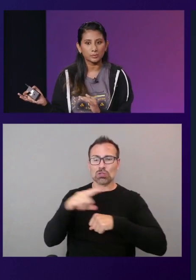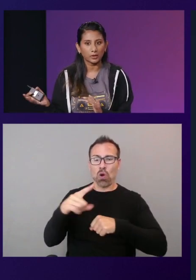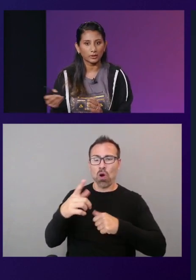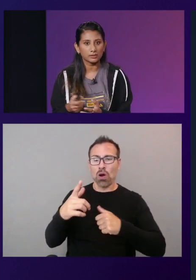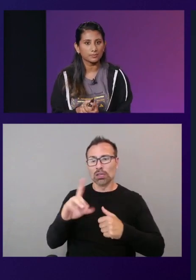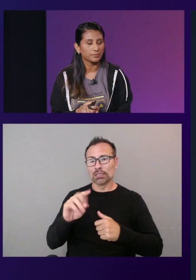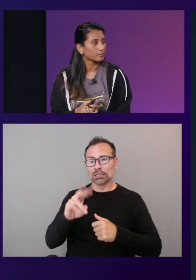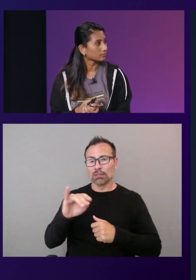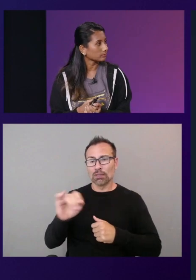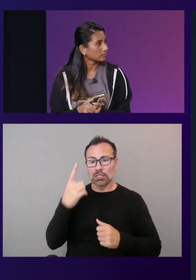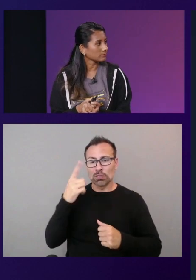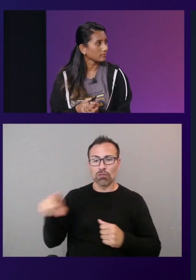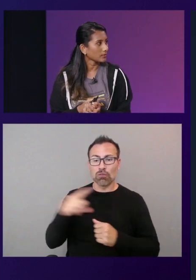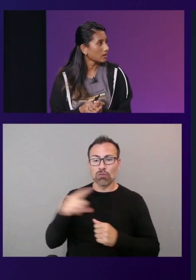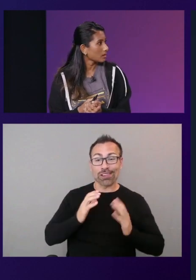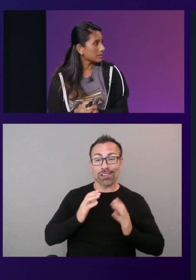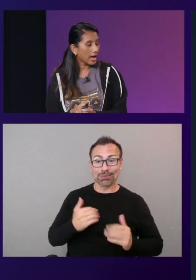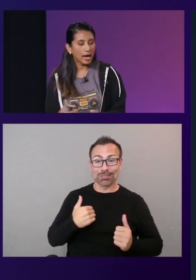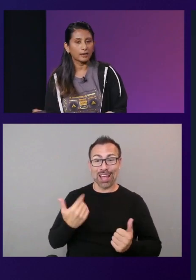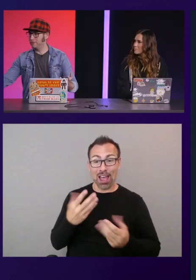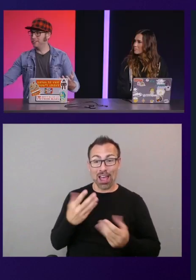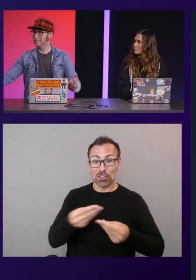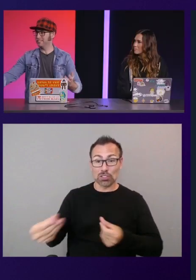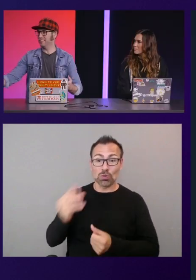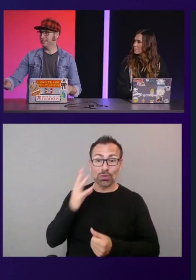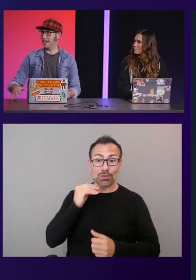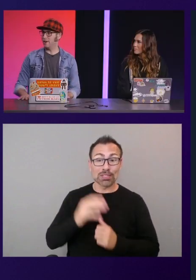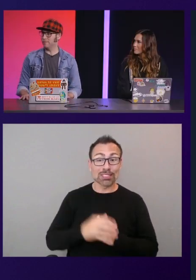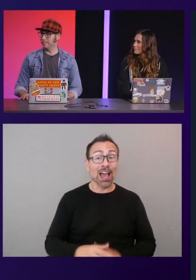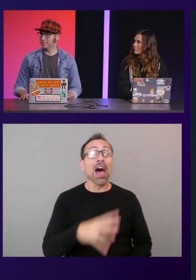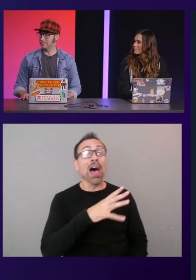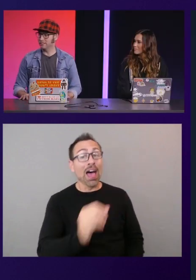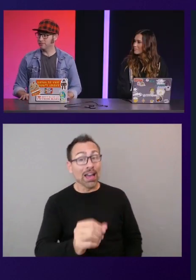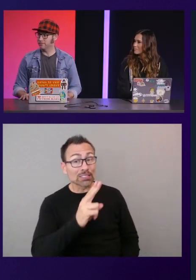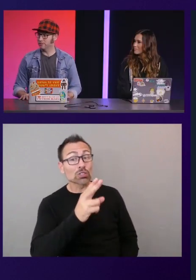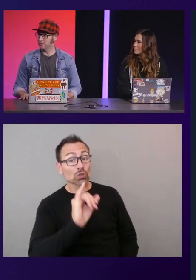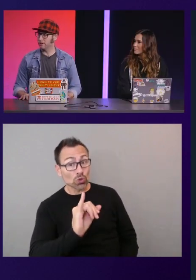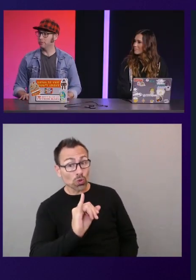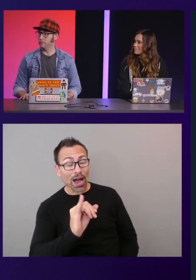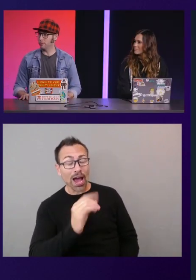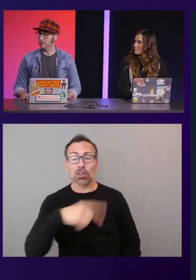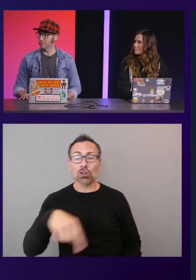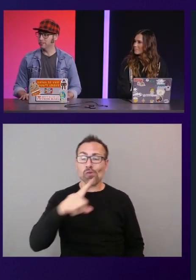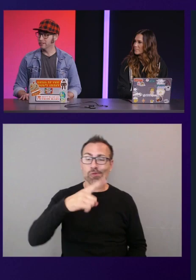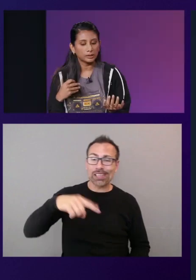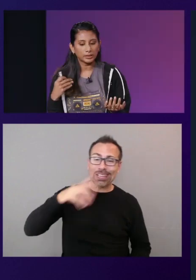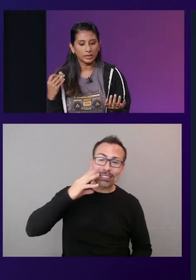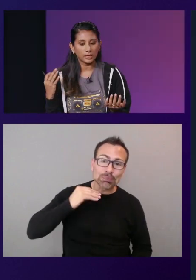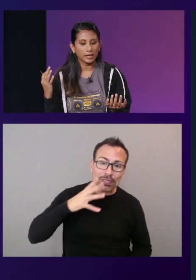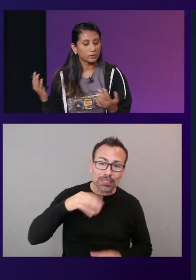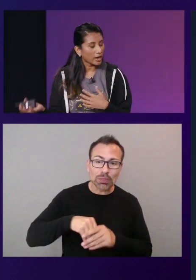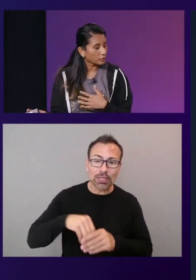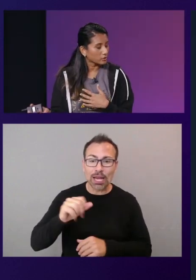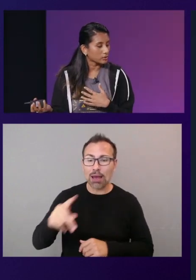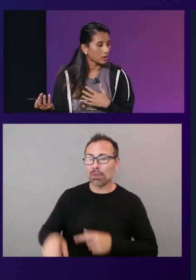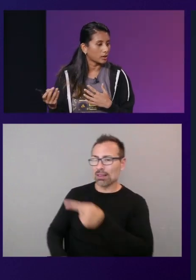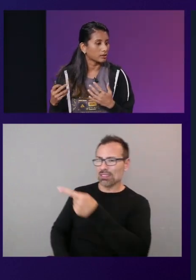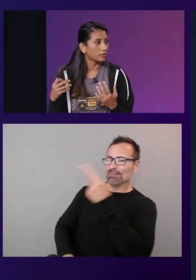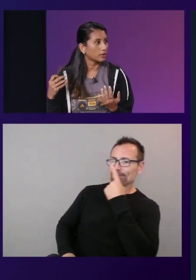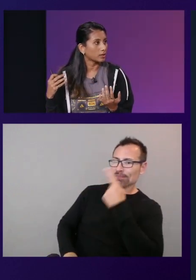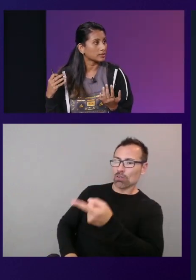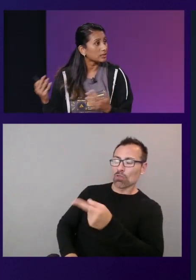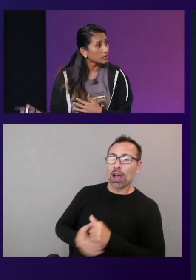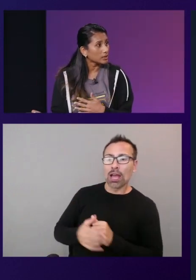seamless experience. And it's the UI, right? It's what everybody experiences in the app. And making sure that all the interactions